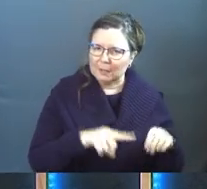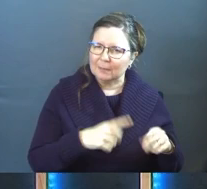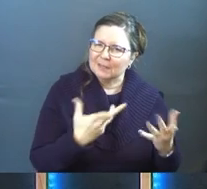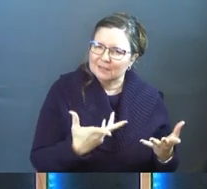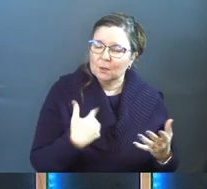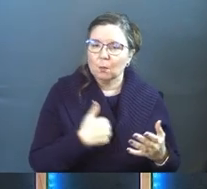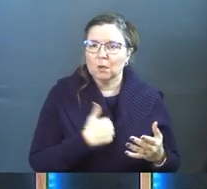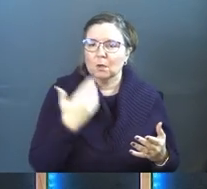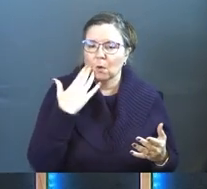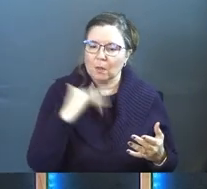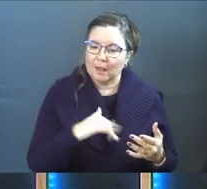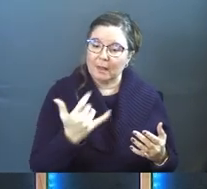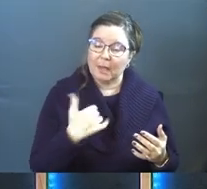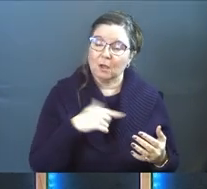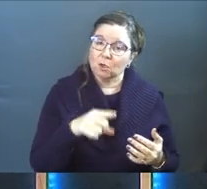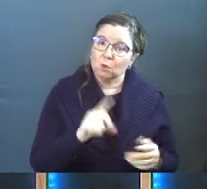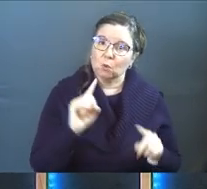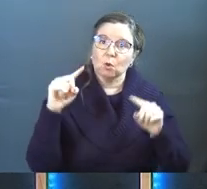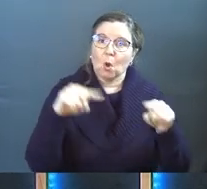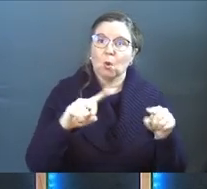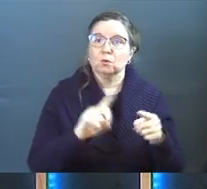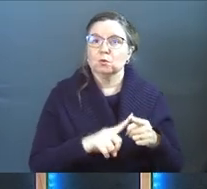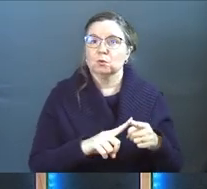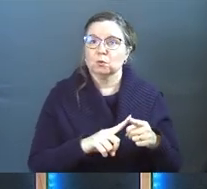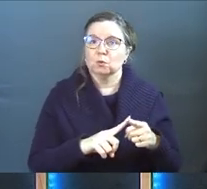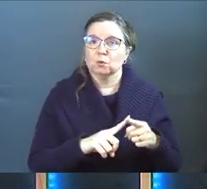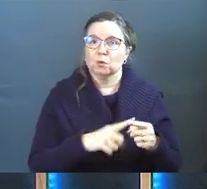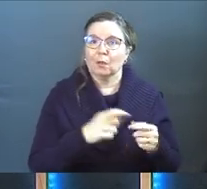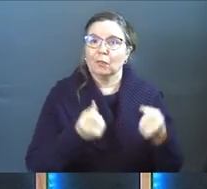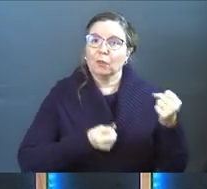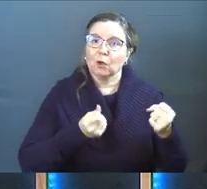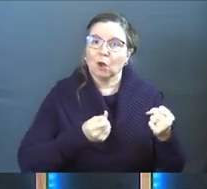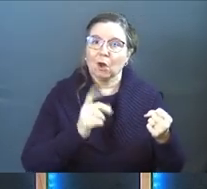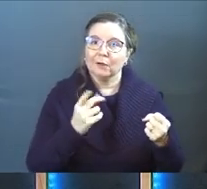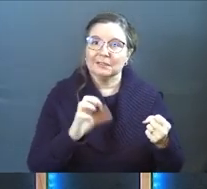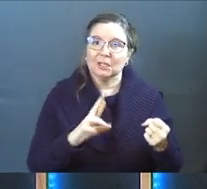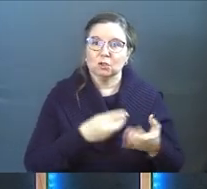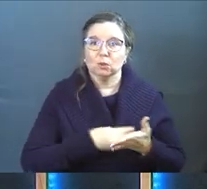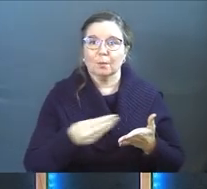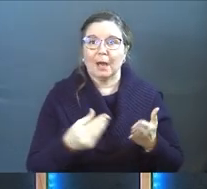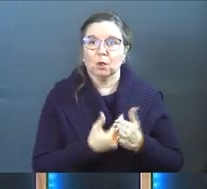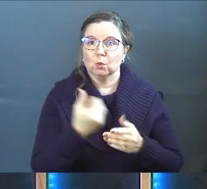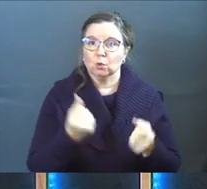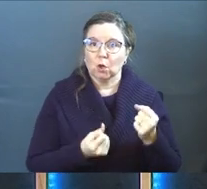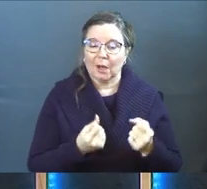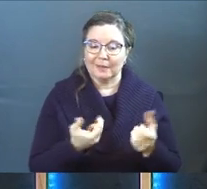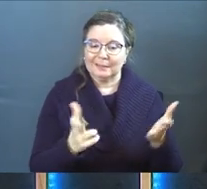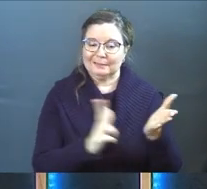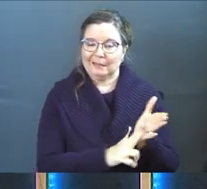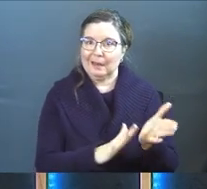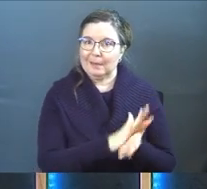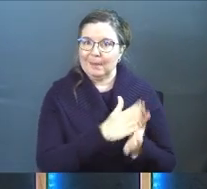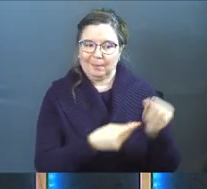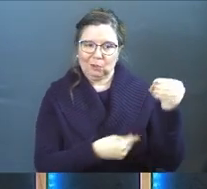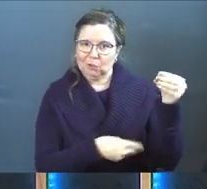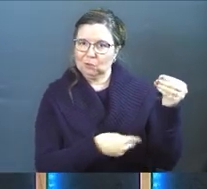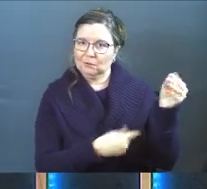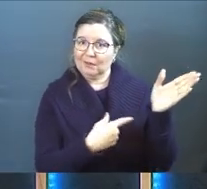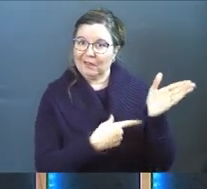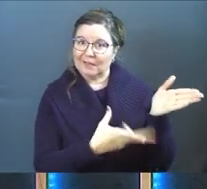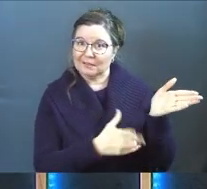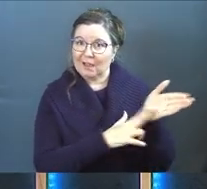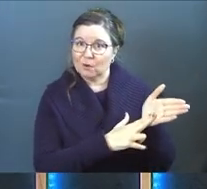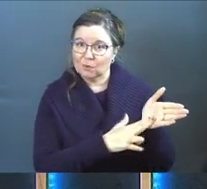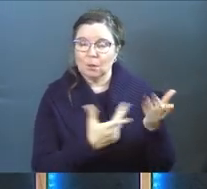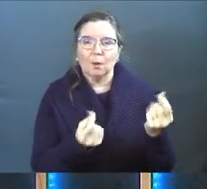right? Like, we all know that. Like, you go to the car dealership and you buy a new car, and they're going to make you sign a piece of paper, and that's the